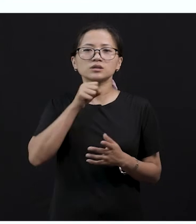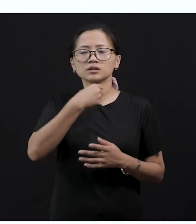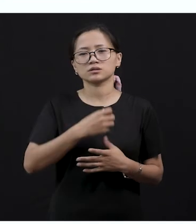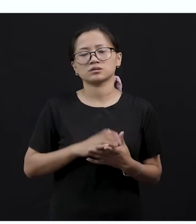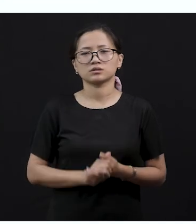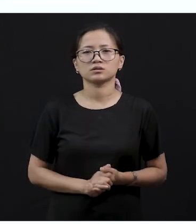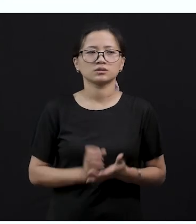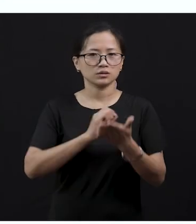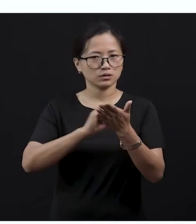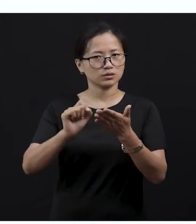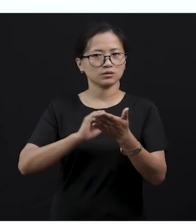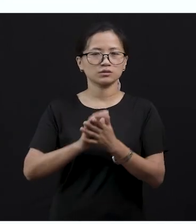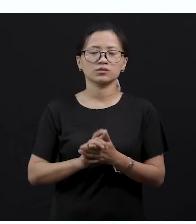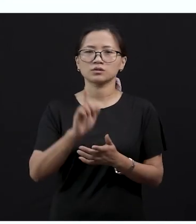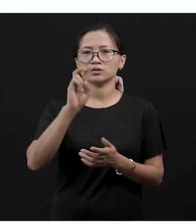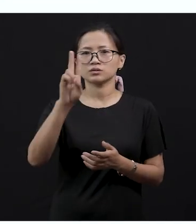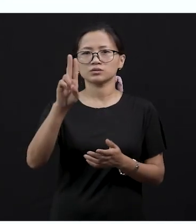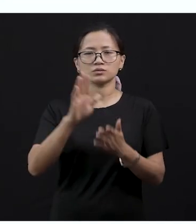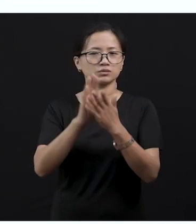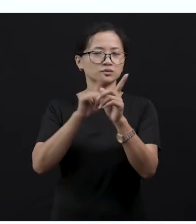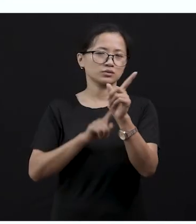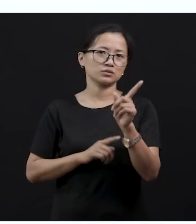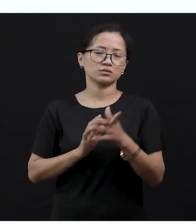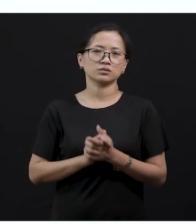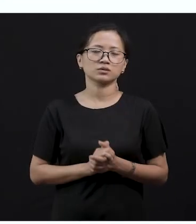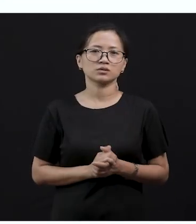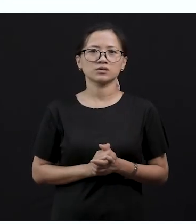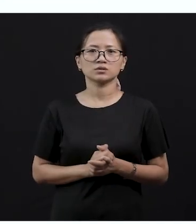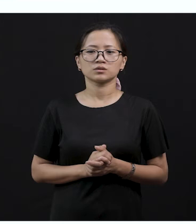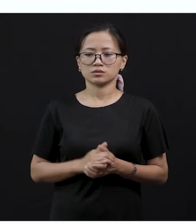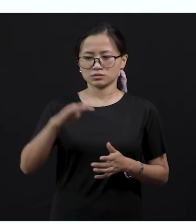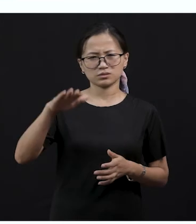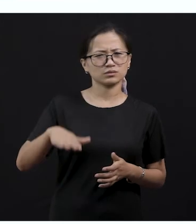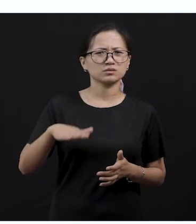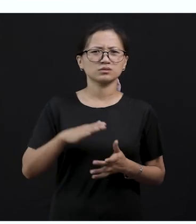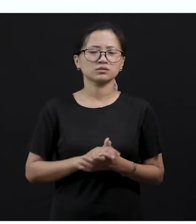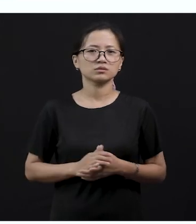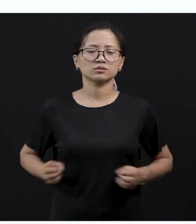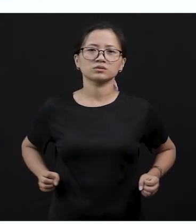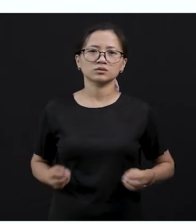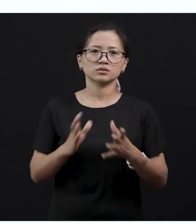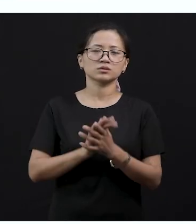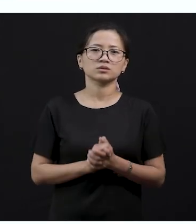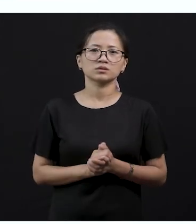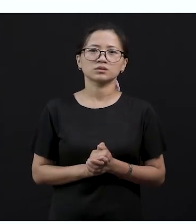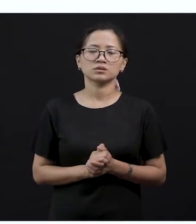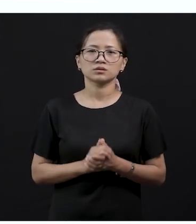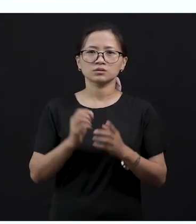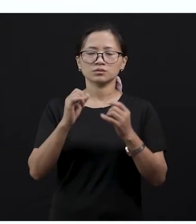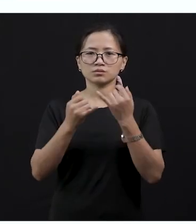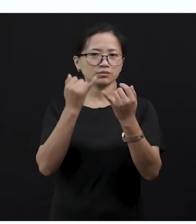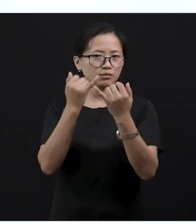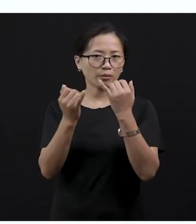he started writing at the age of 2 years. So when he was a teenage, he started writing